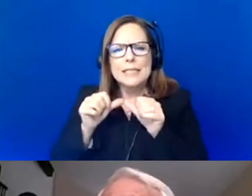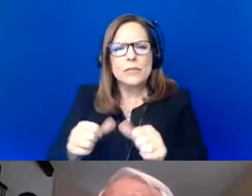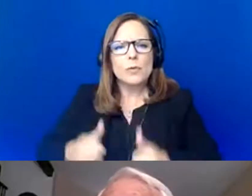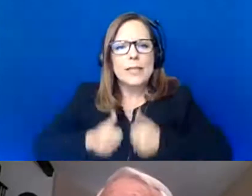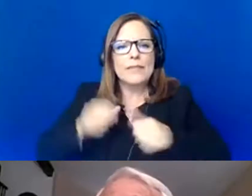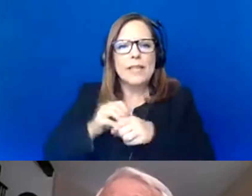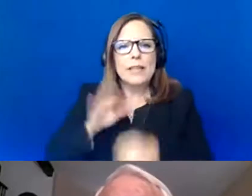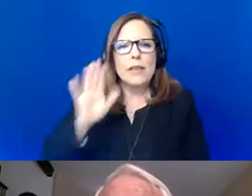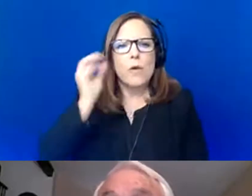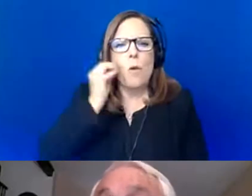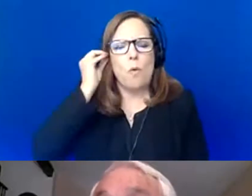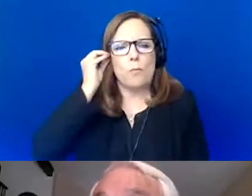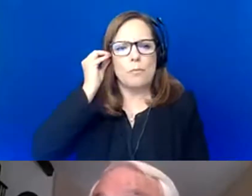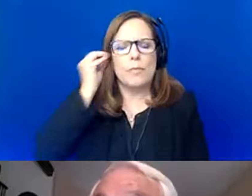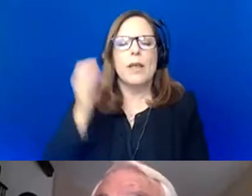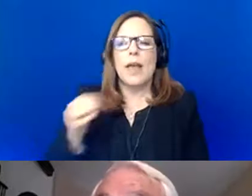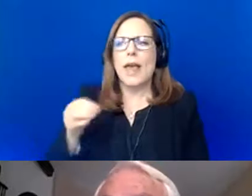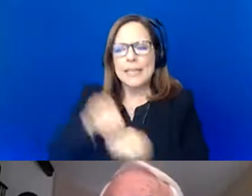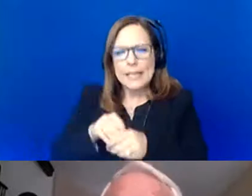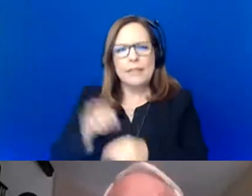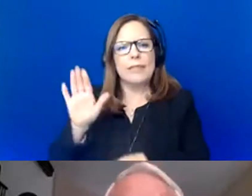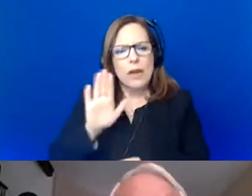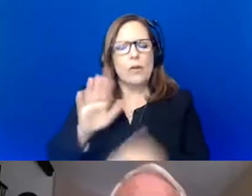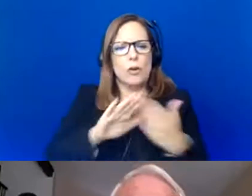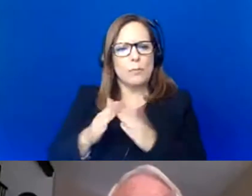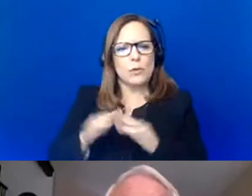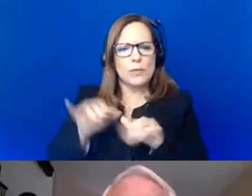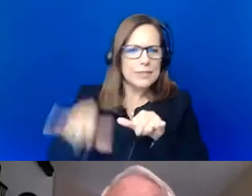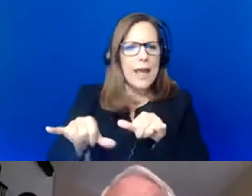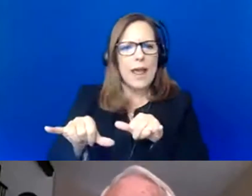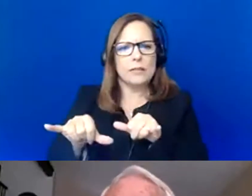homes and in their communities as they age.